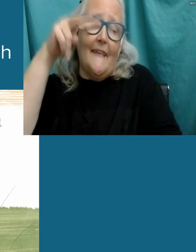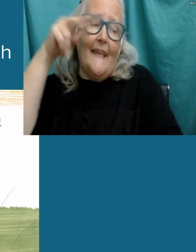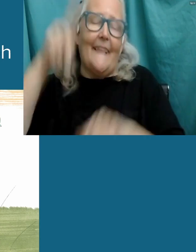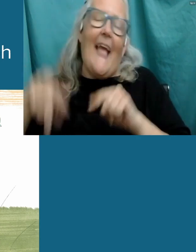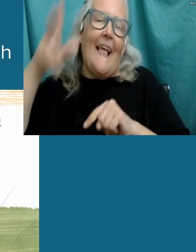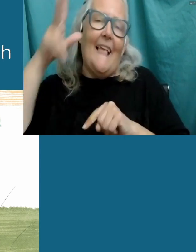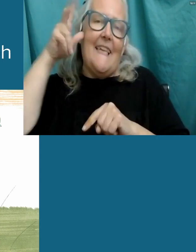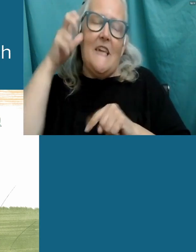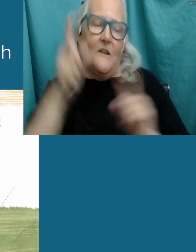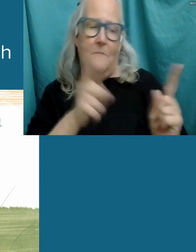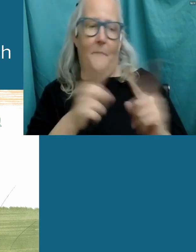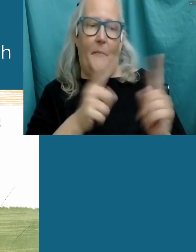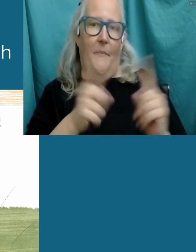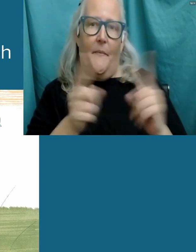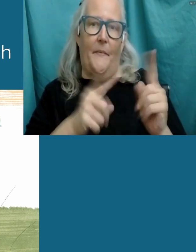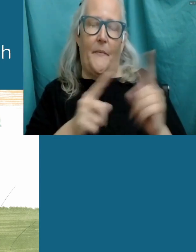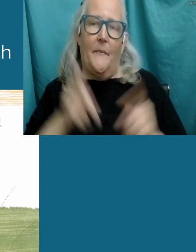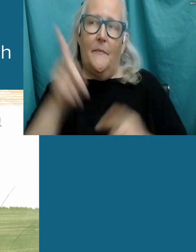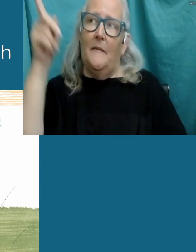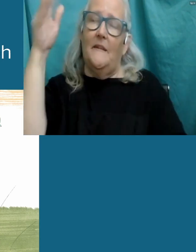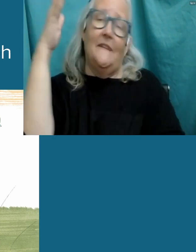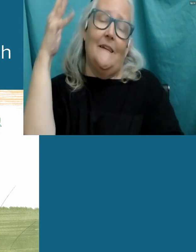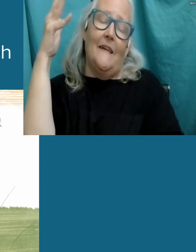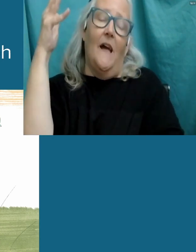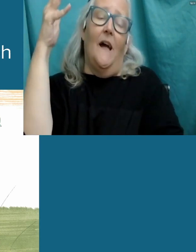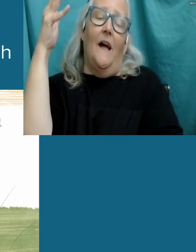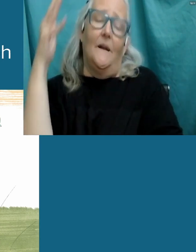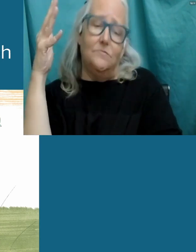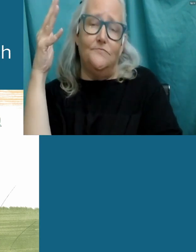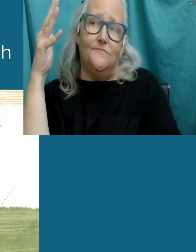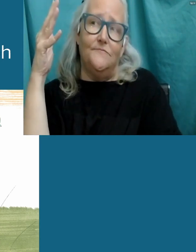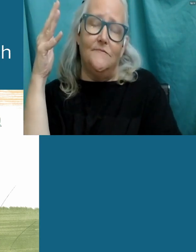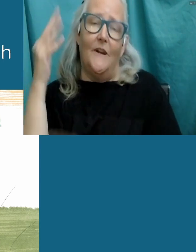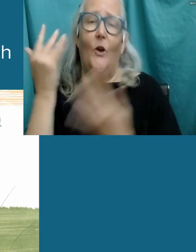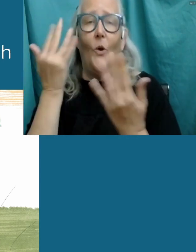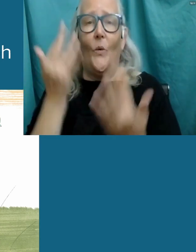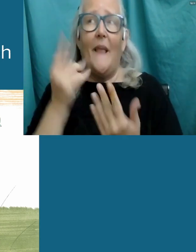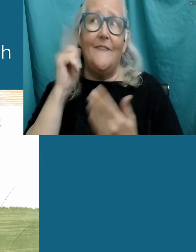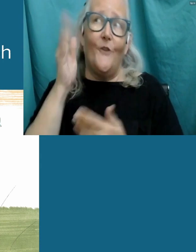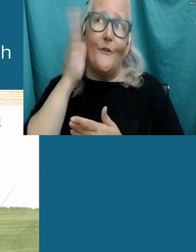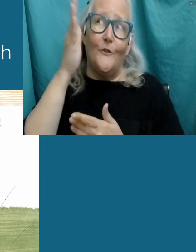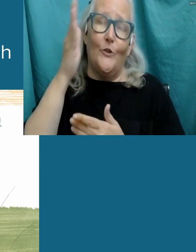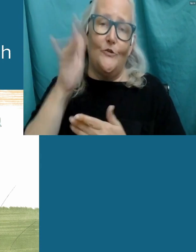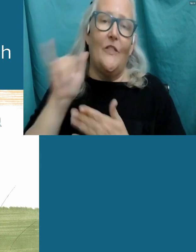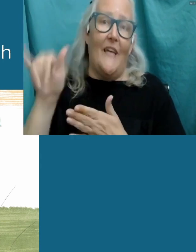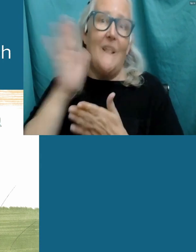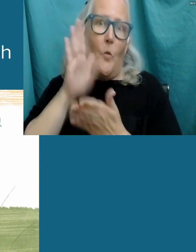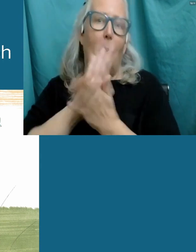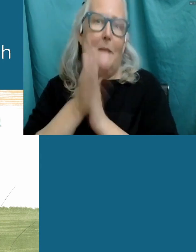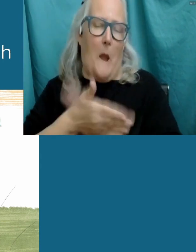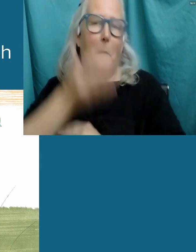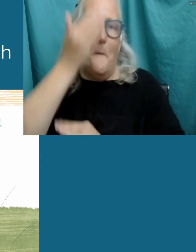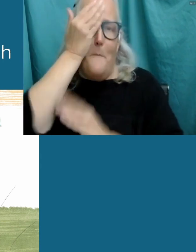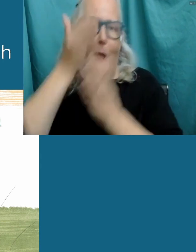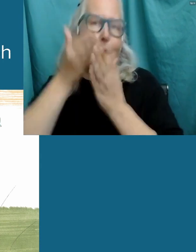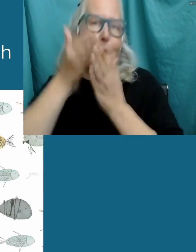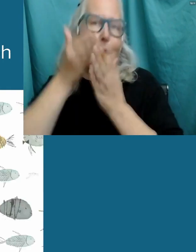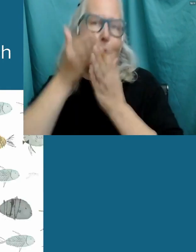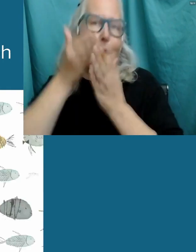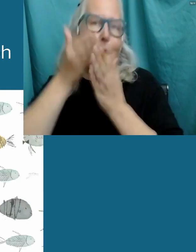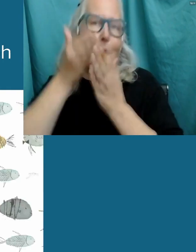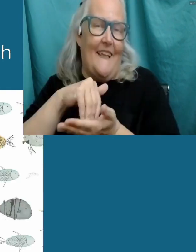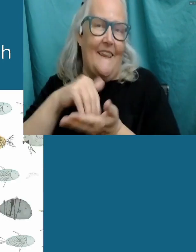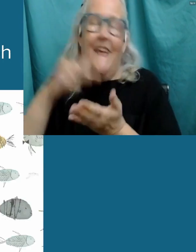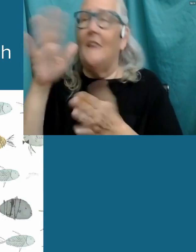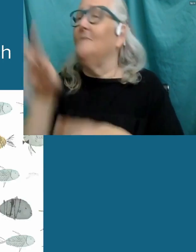boughs sigh in the zephyr, waiting for the day it will turn into a pirate ship again and sail the distant seas with